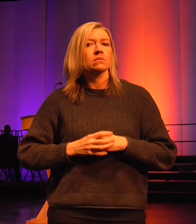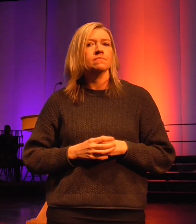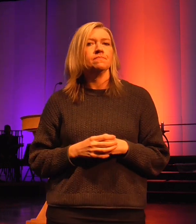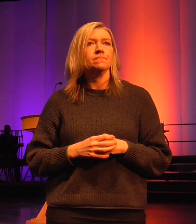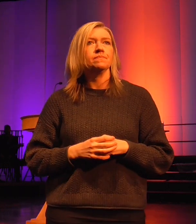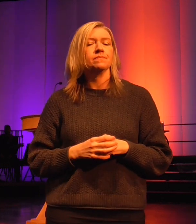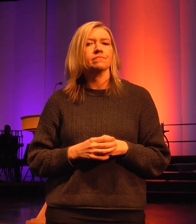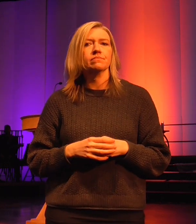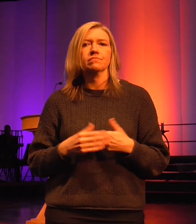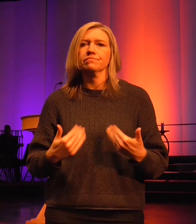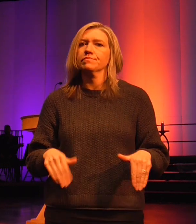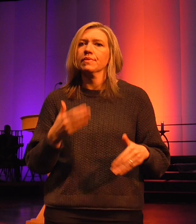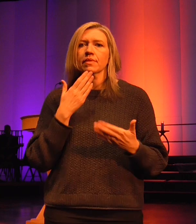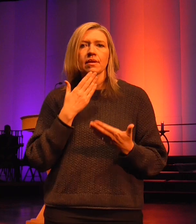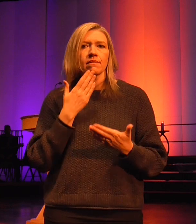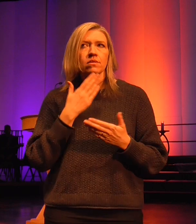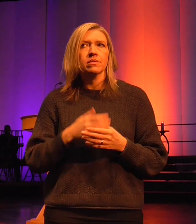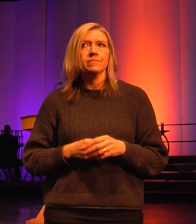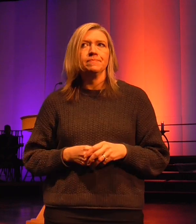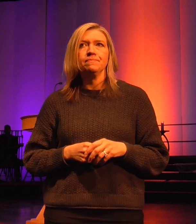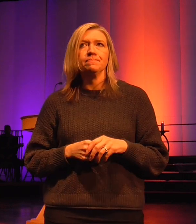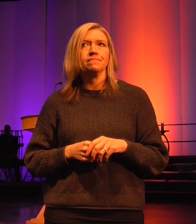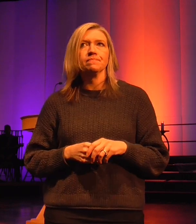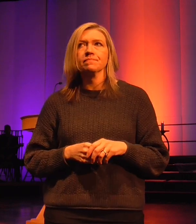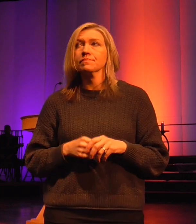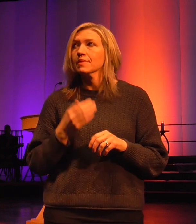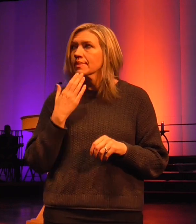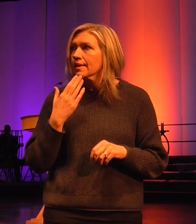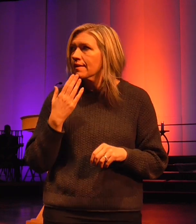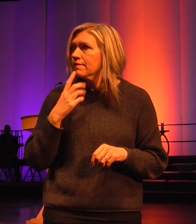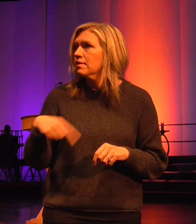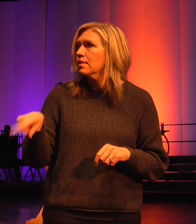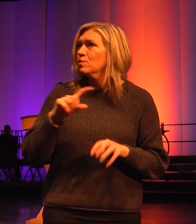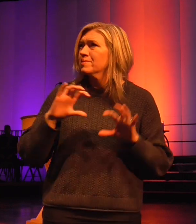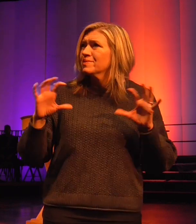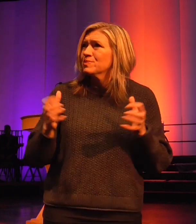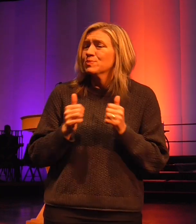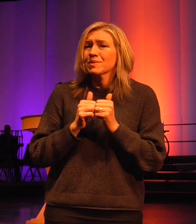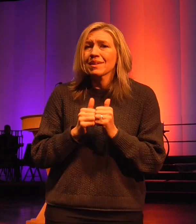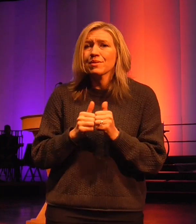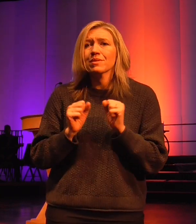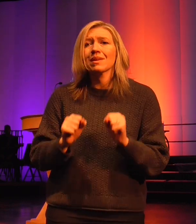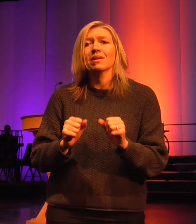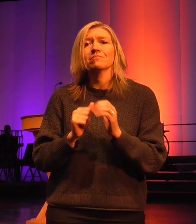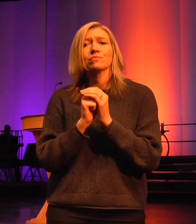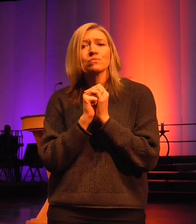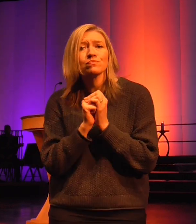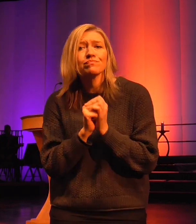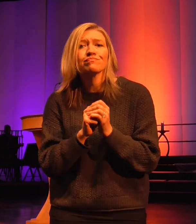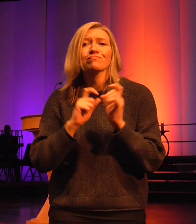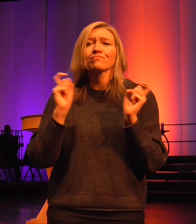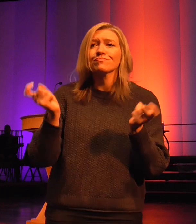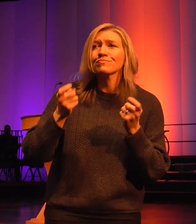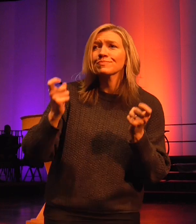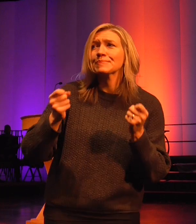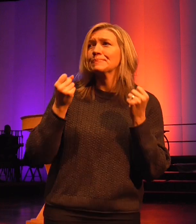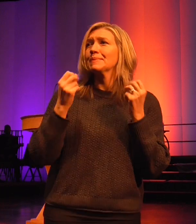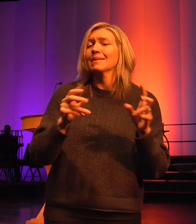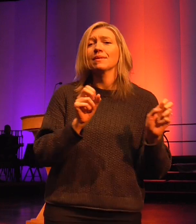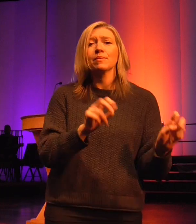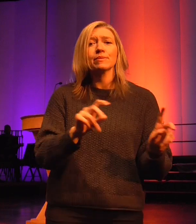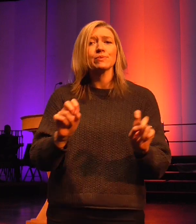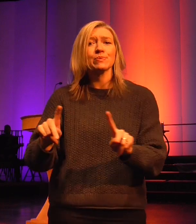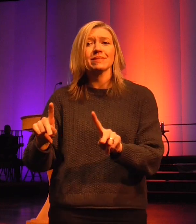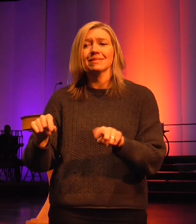We're so thankful. I'm so thankful that we're together to be able to worship and that there are so many opportunities in this